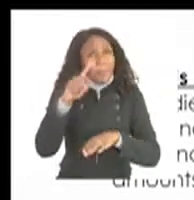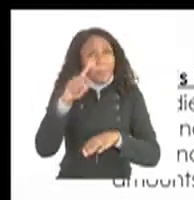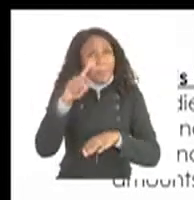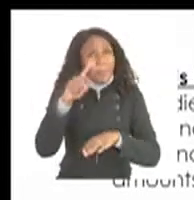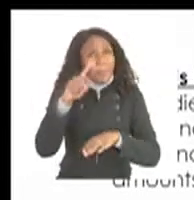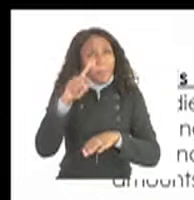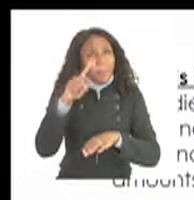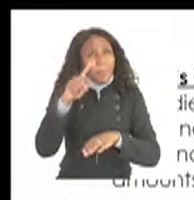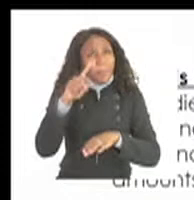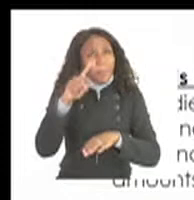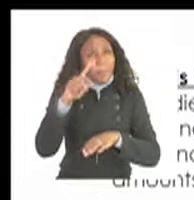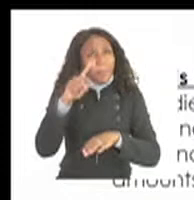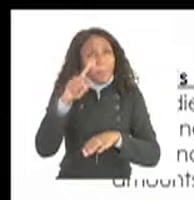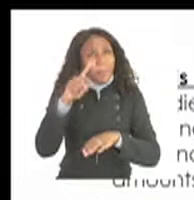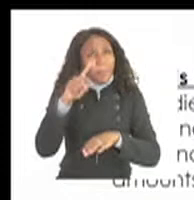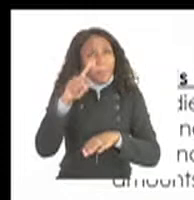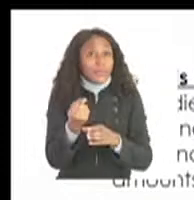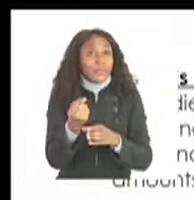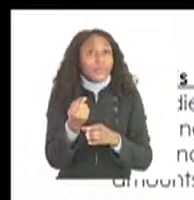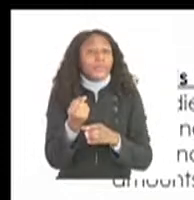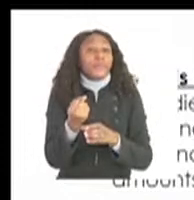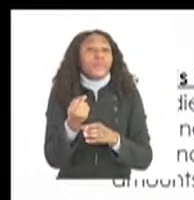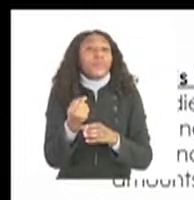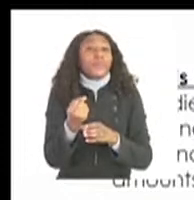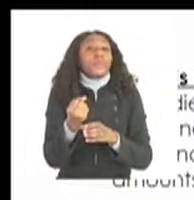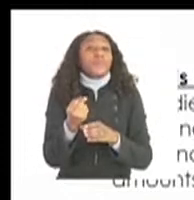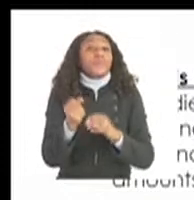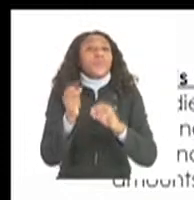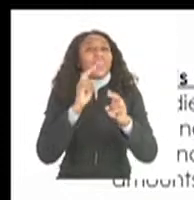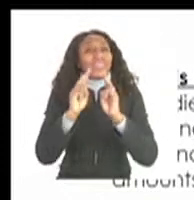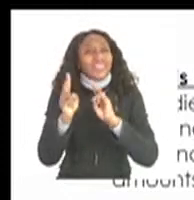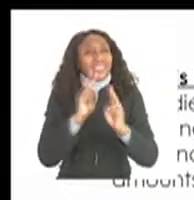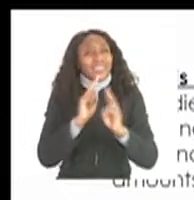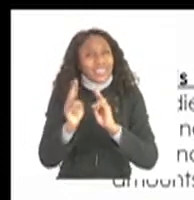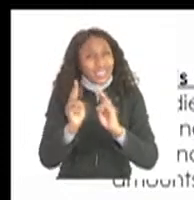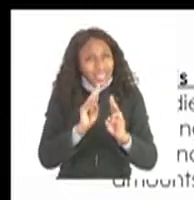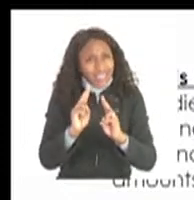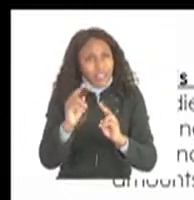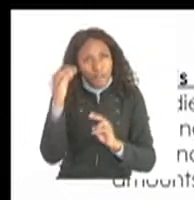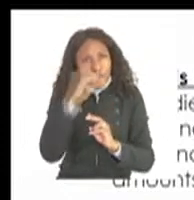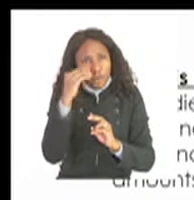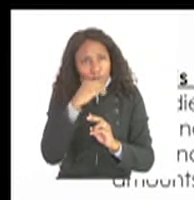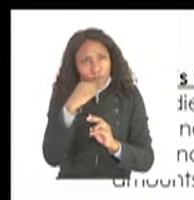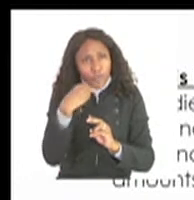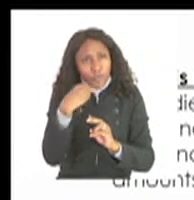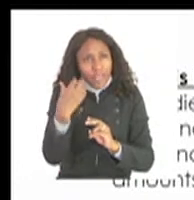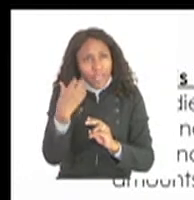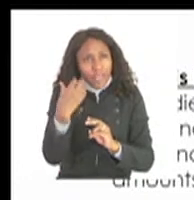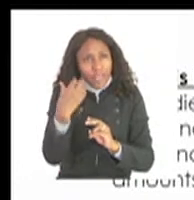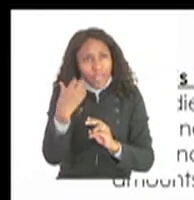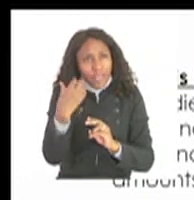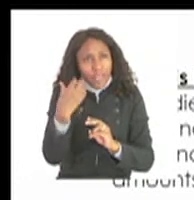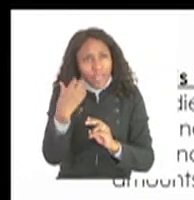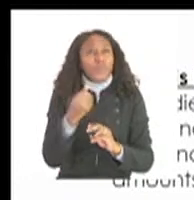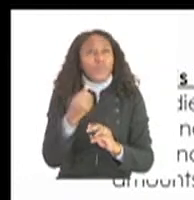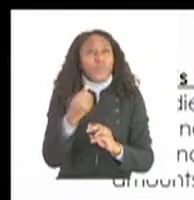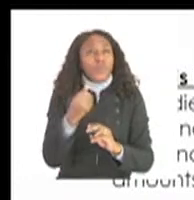balanced diet, we are talking of a diet, of a meal that has all